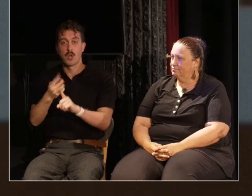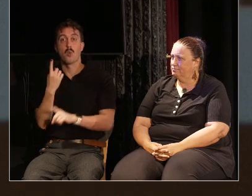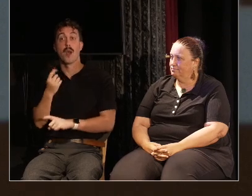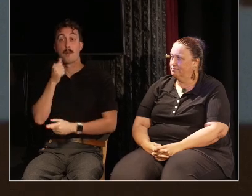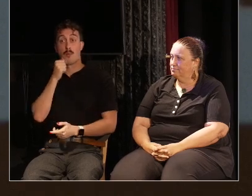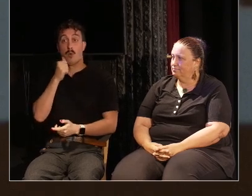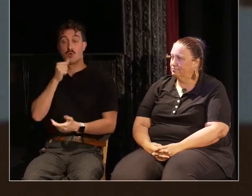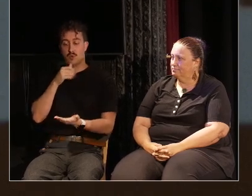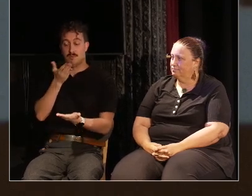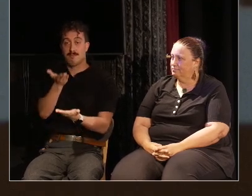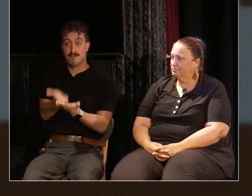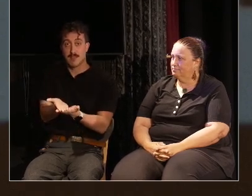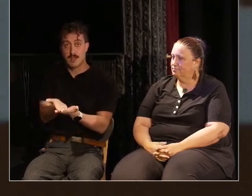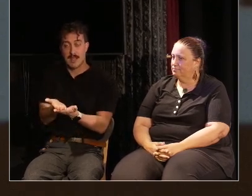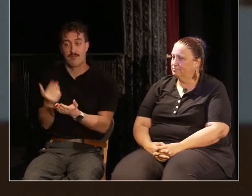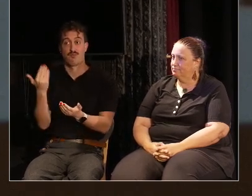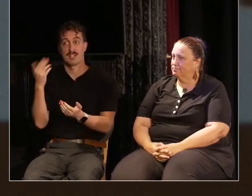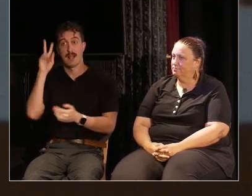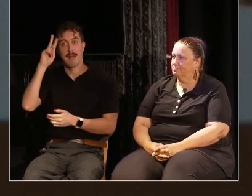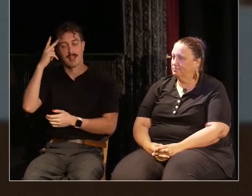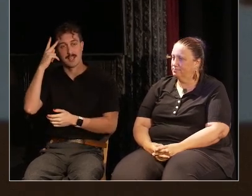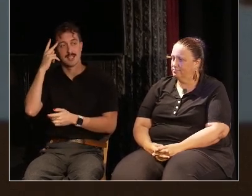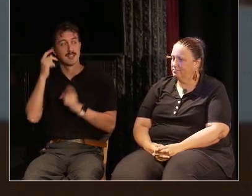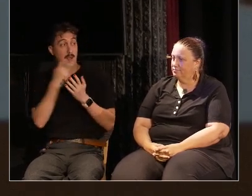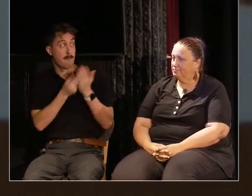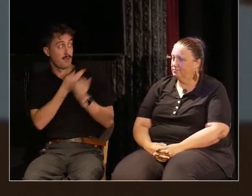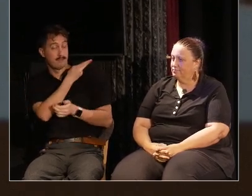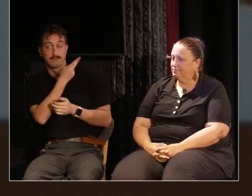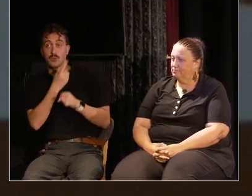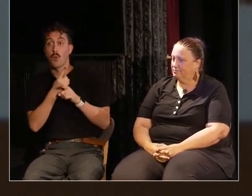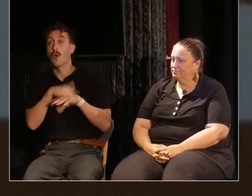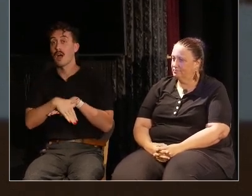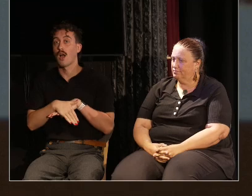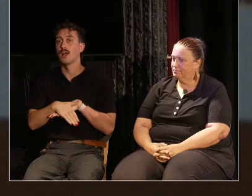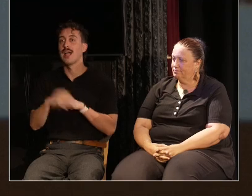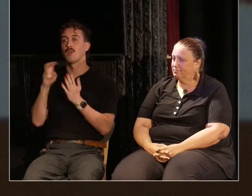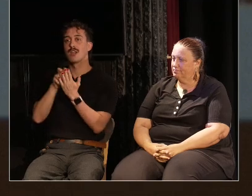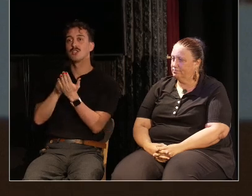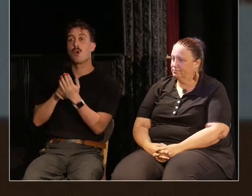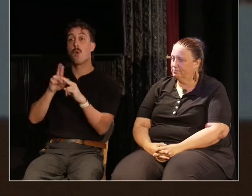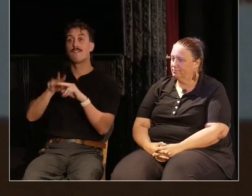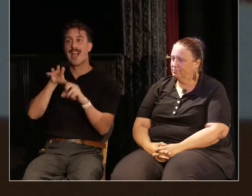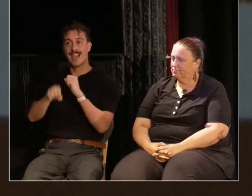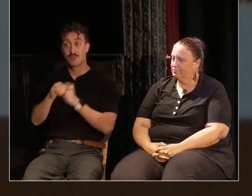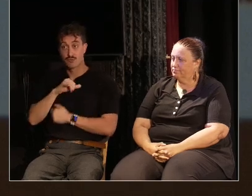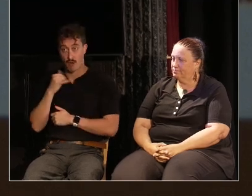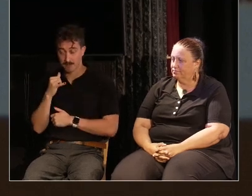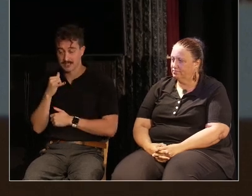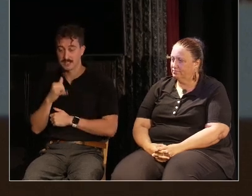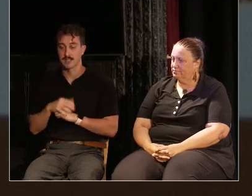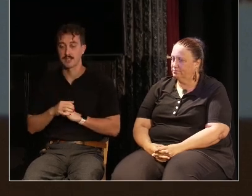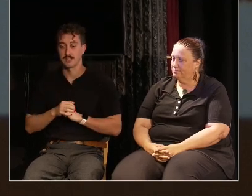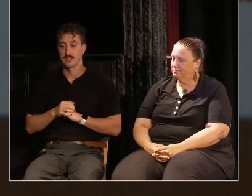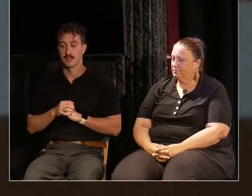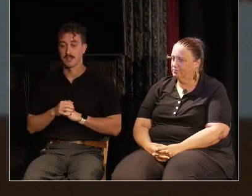in Parliament, which you just referred to, Courtney and Kate did, is the idea of having a register of hate crimes. It's something